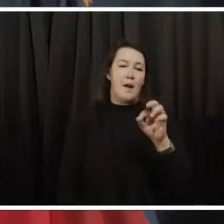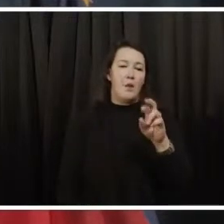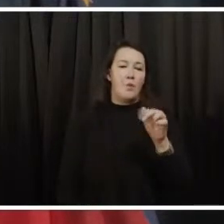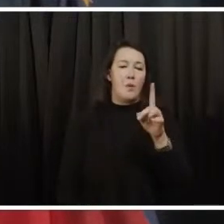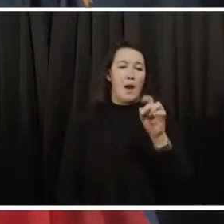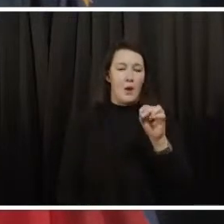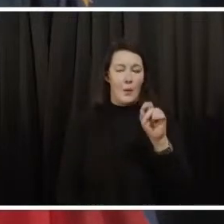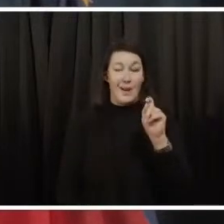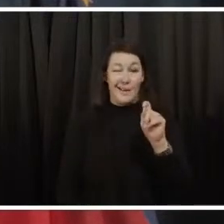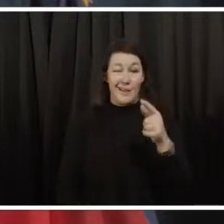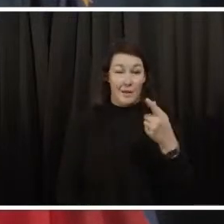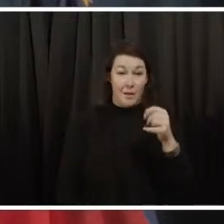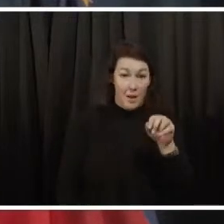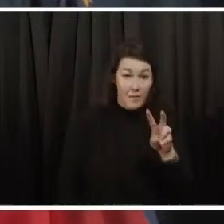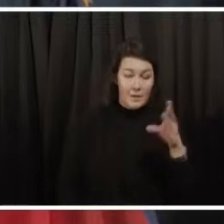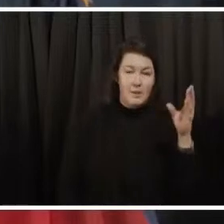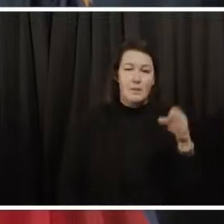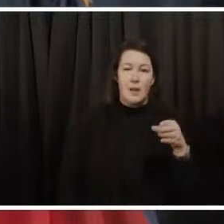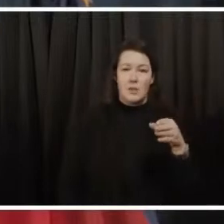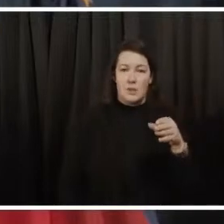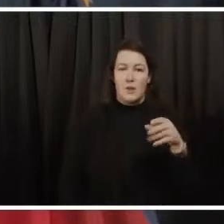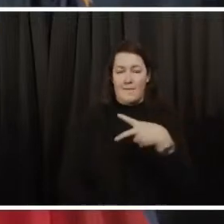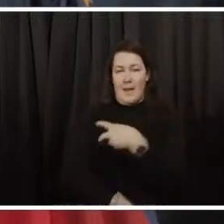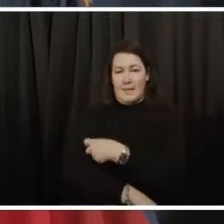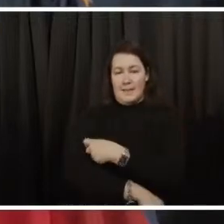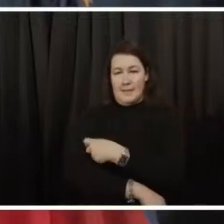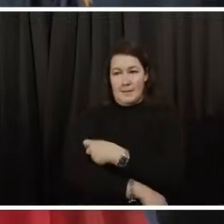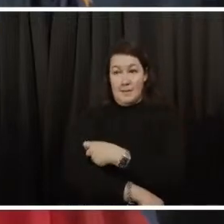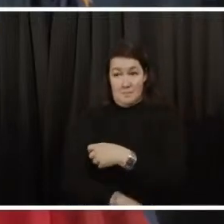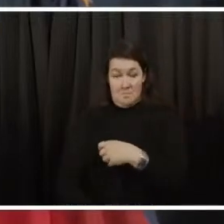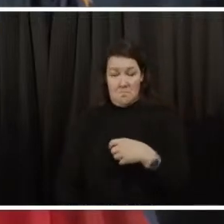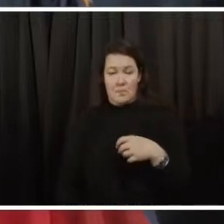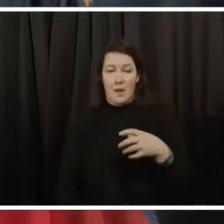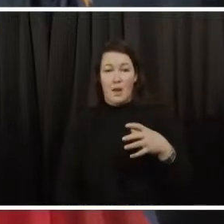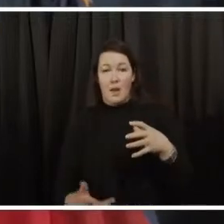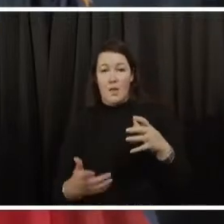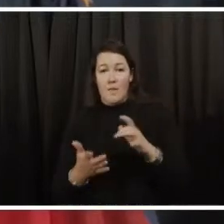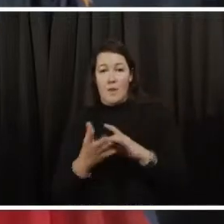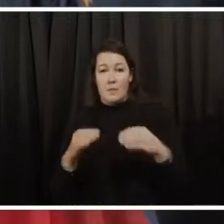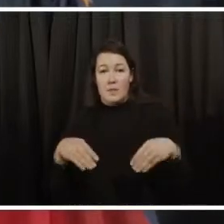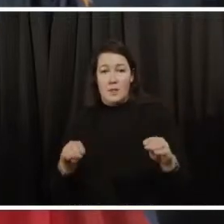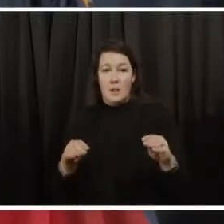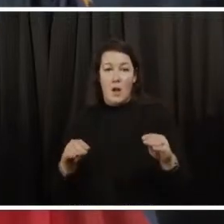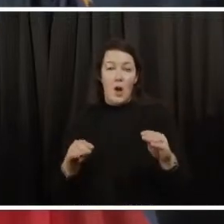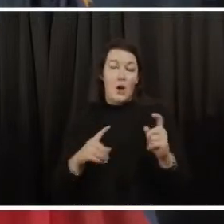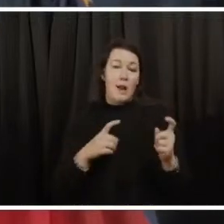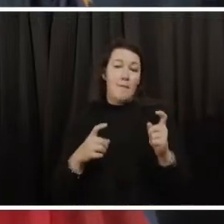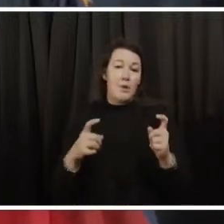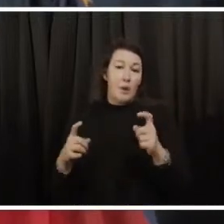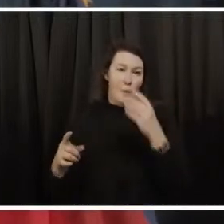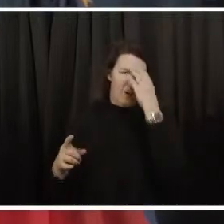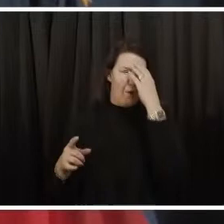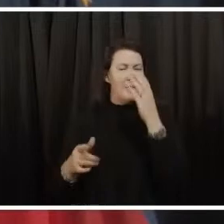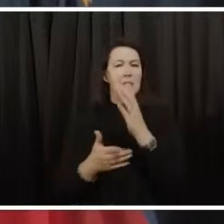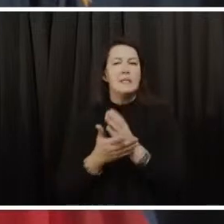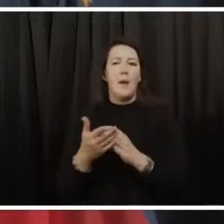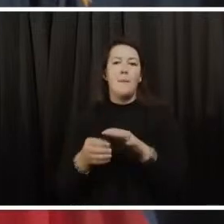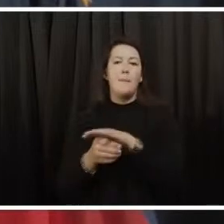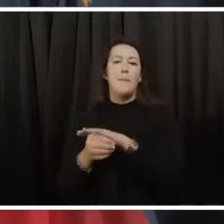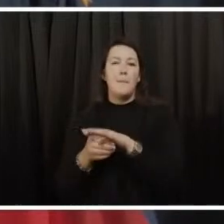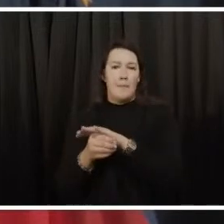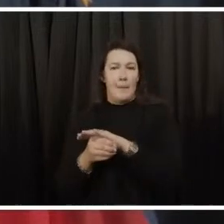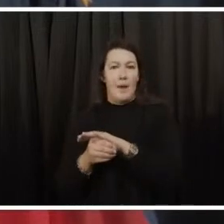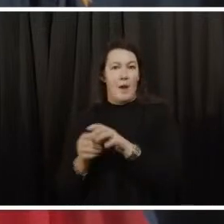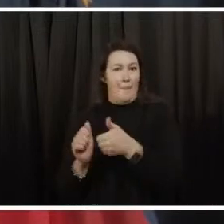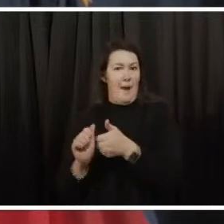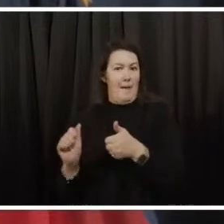covid19.colorado.gov/vaccine. So while the pharmacies are delivering the majority of them, we know that some are backed up a week or two, and we want it to be available